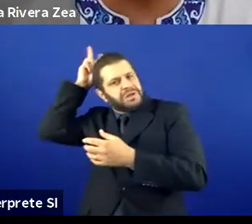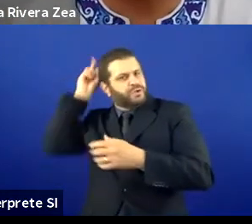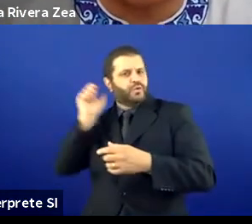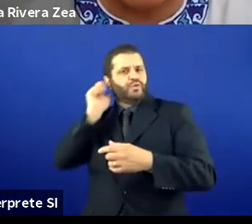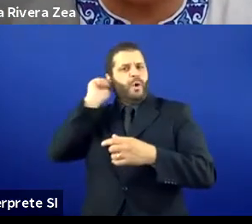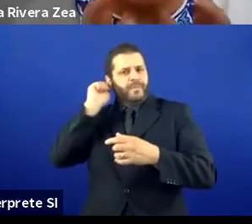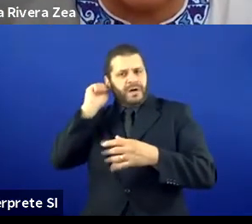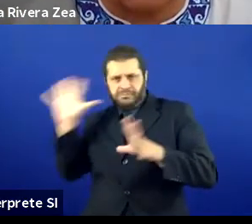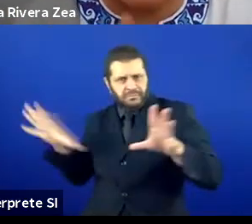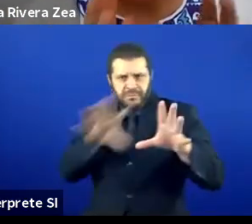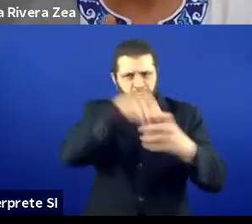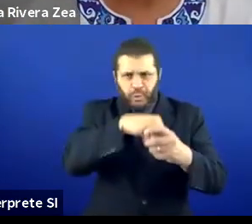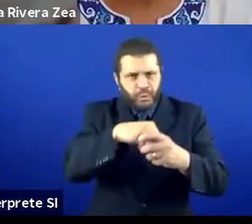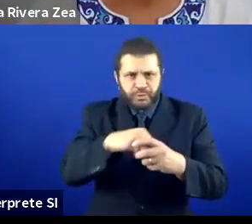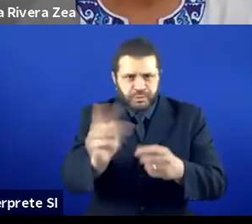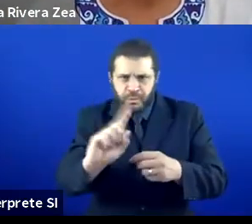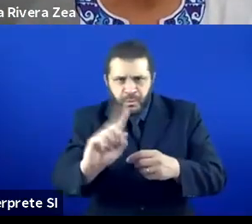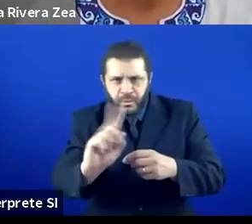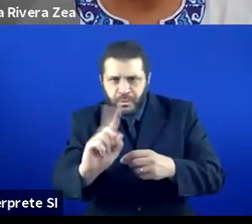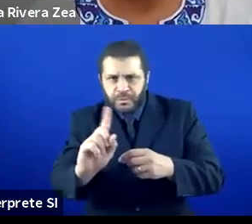esa diversidad que lucha.